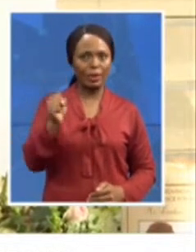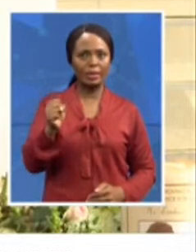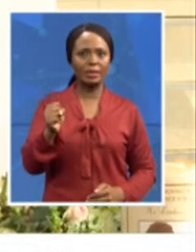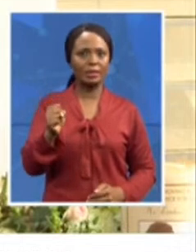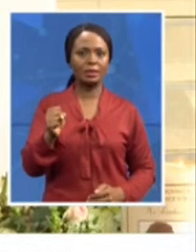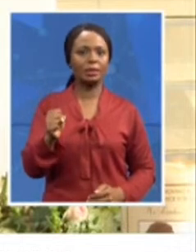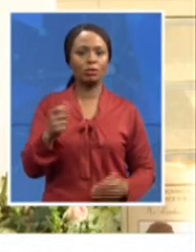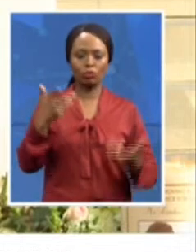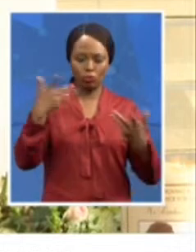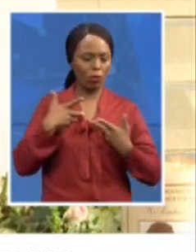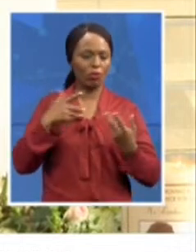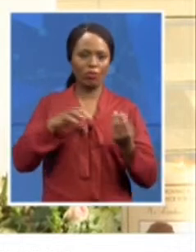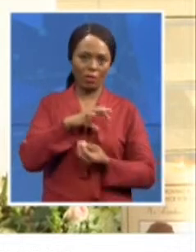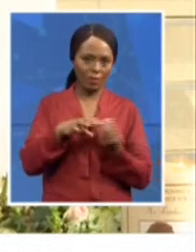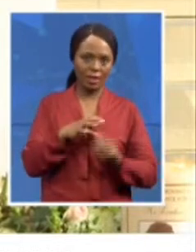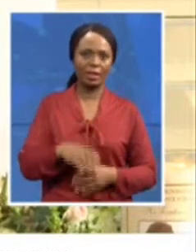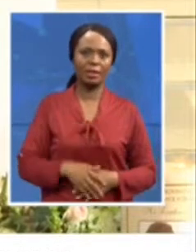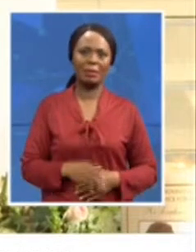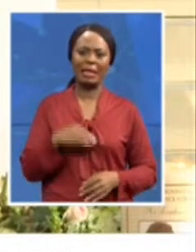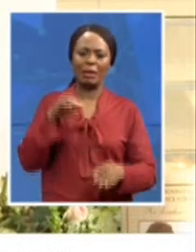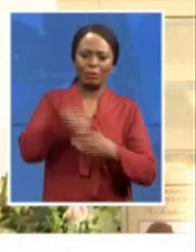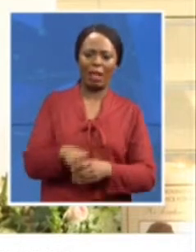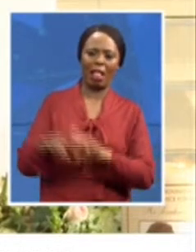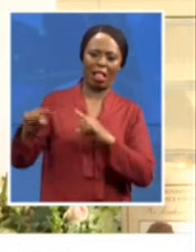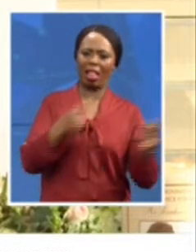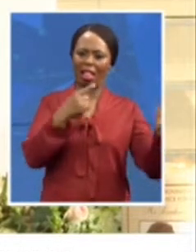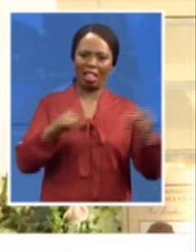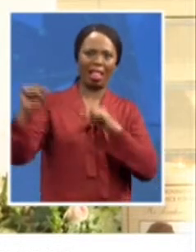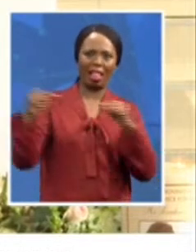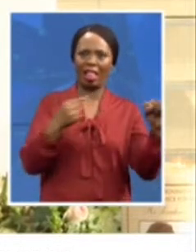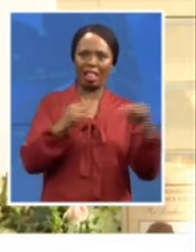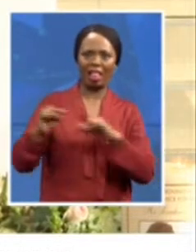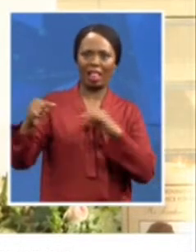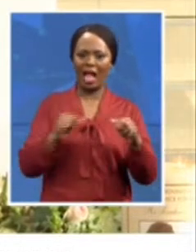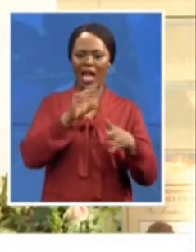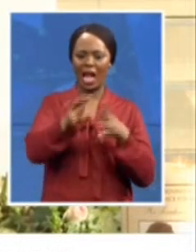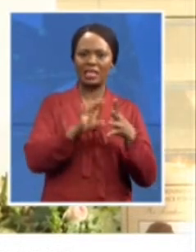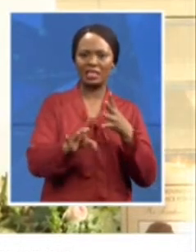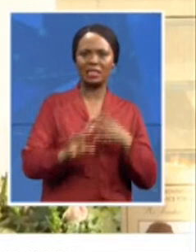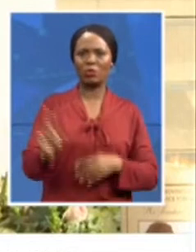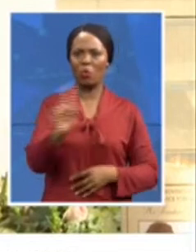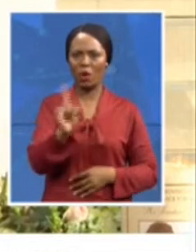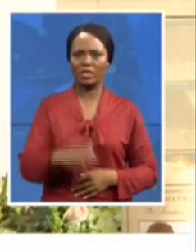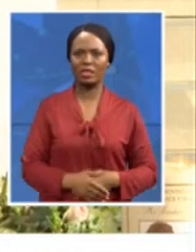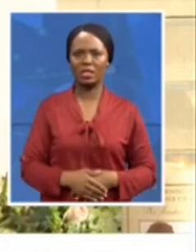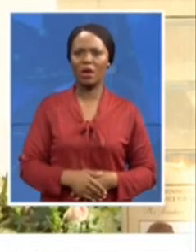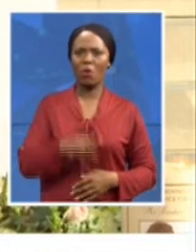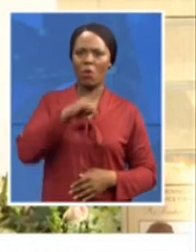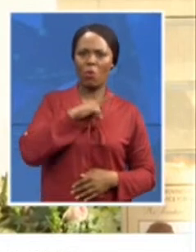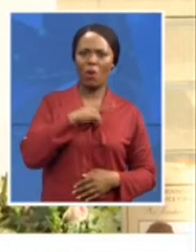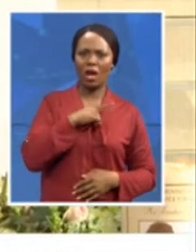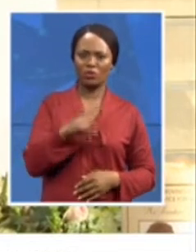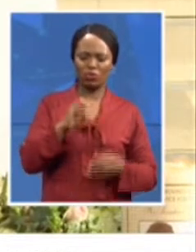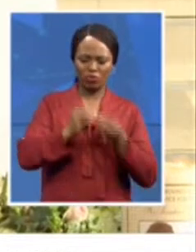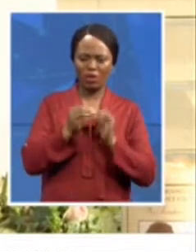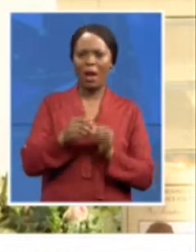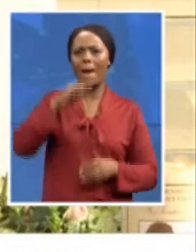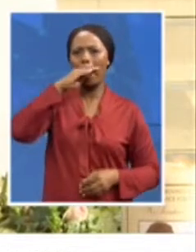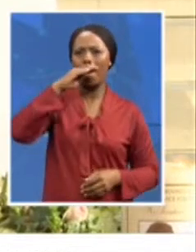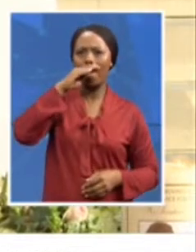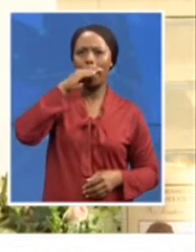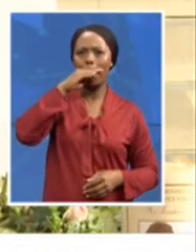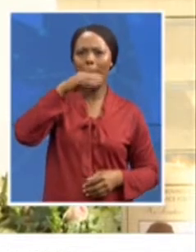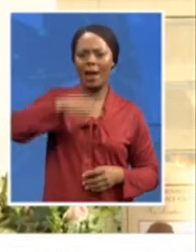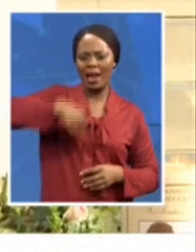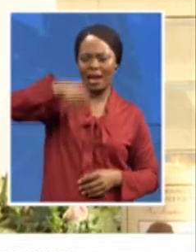the characteristics are that constitute a genuine leather bag. Nobody won, and needless to say, I've never used that bag ever